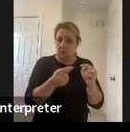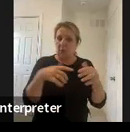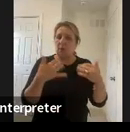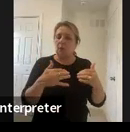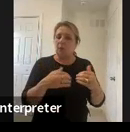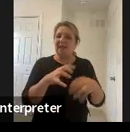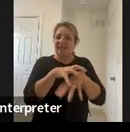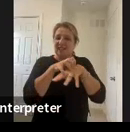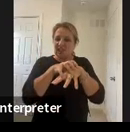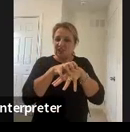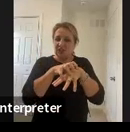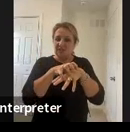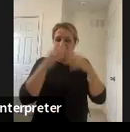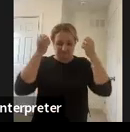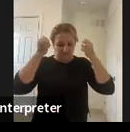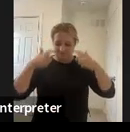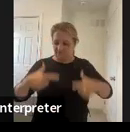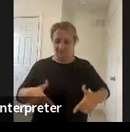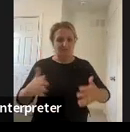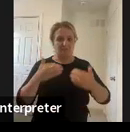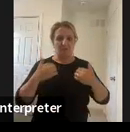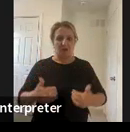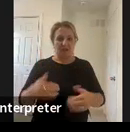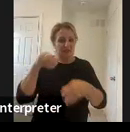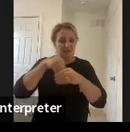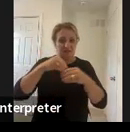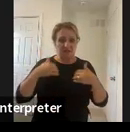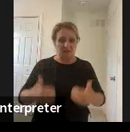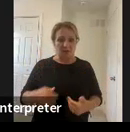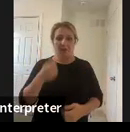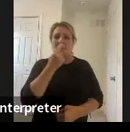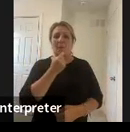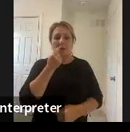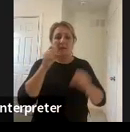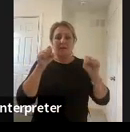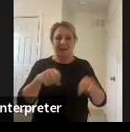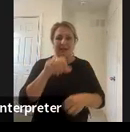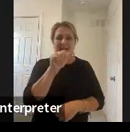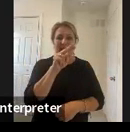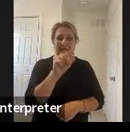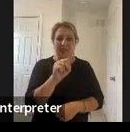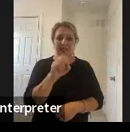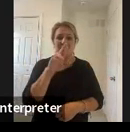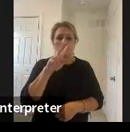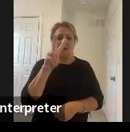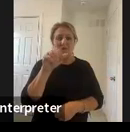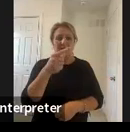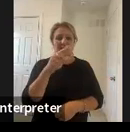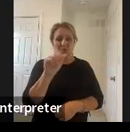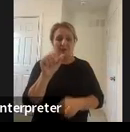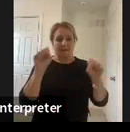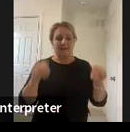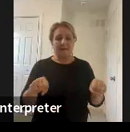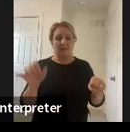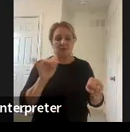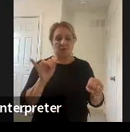can appear anywhere. They can be inside the body, including the mouth, anus, or vagina. Other locations